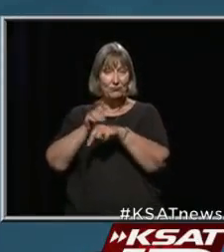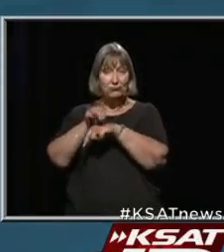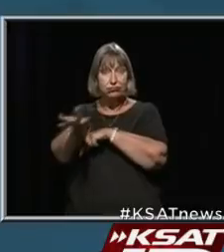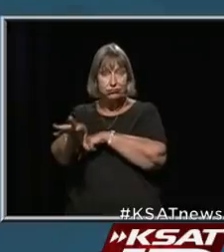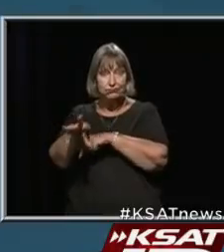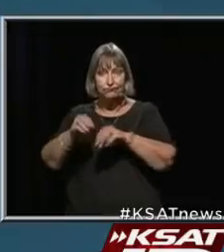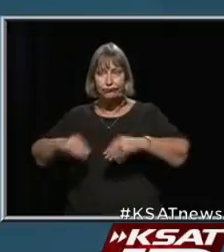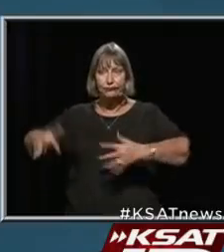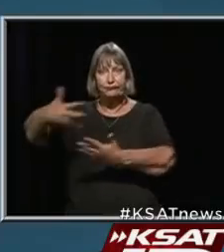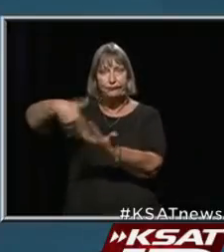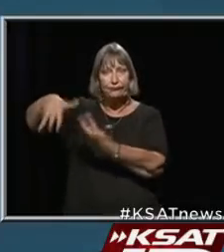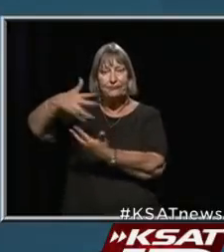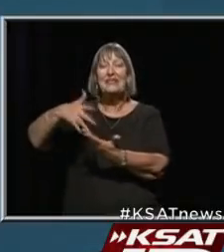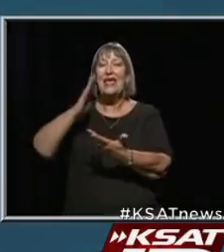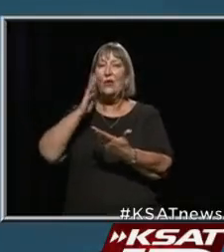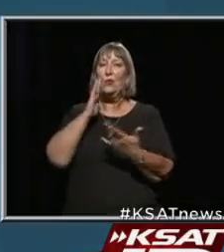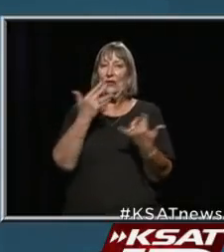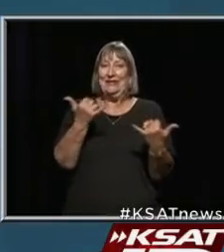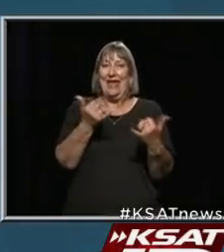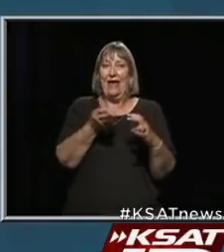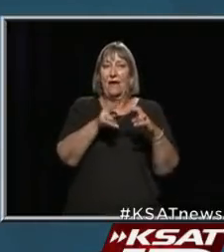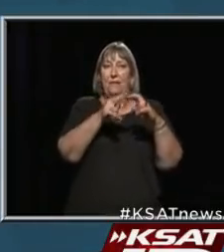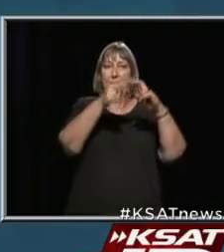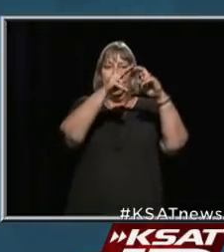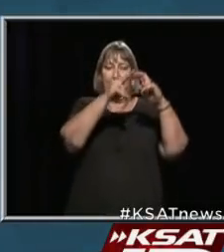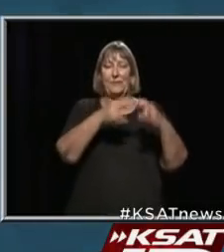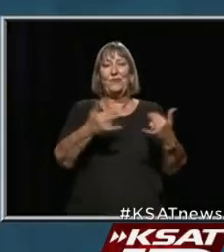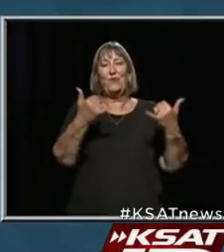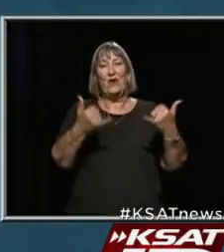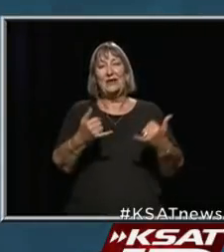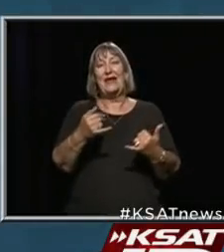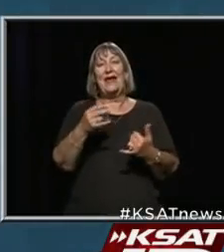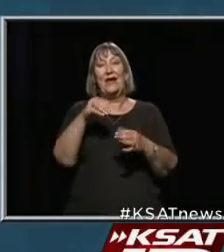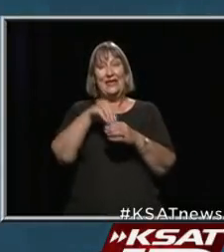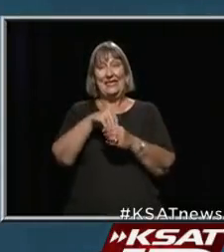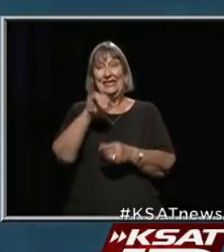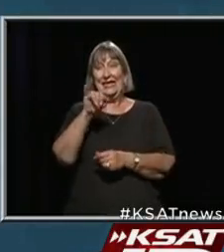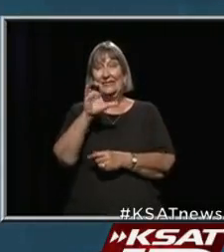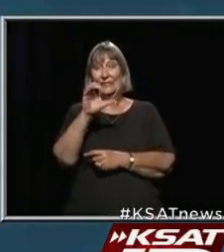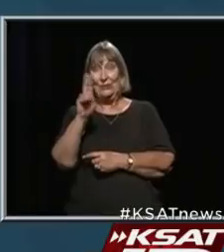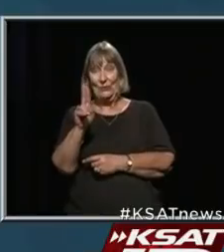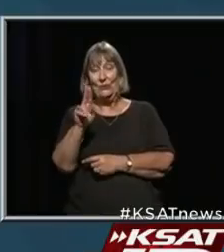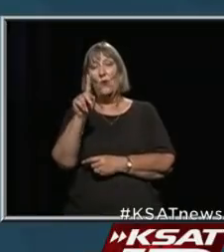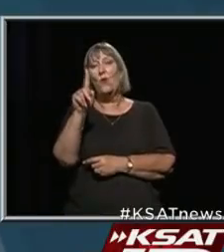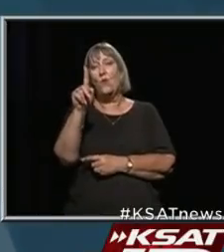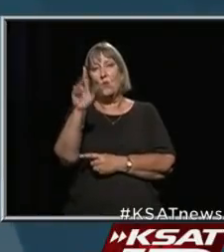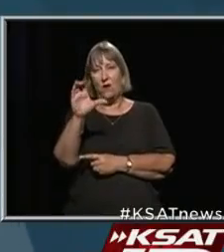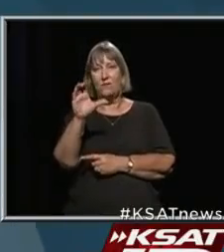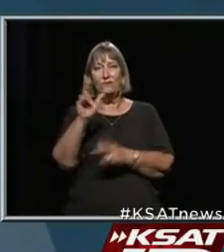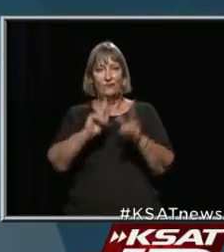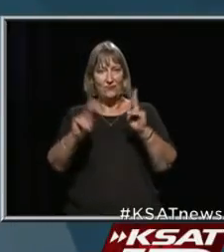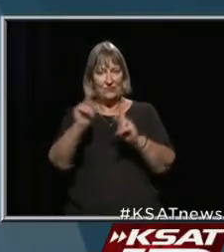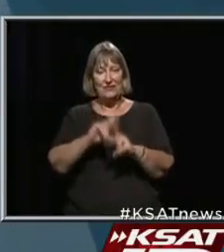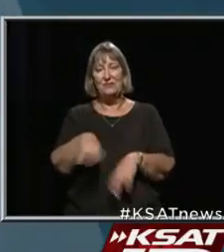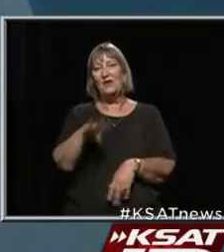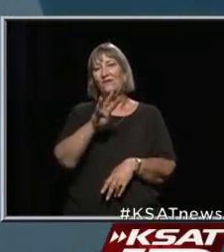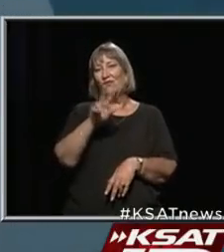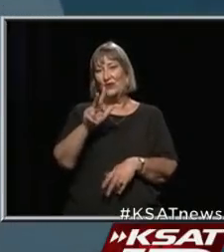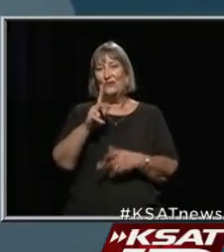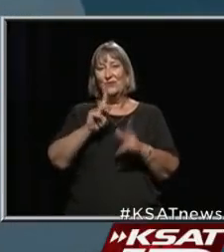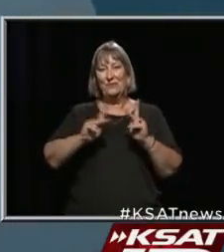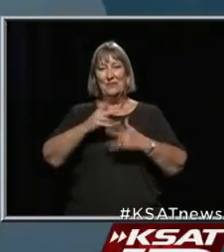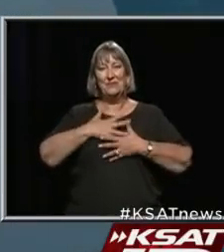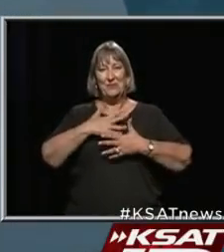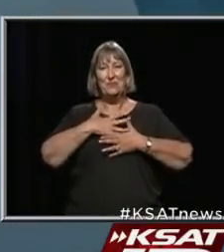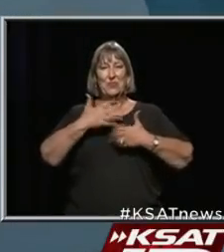100 patients in the we remain at 100 patients in the ICU, and there are 43 patients on ventilators tonight.